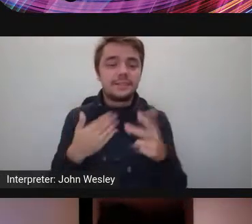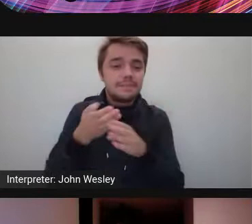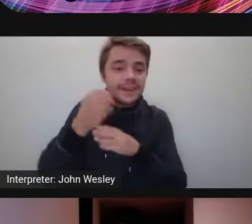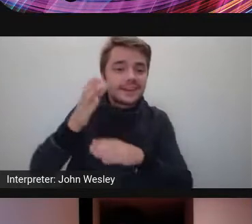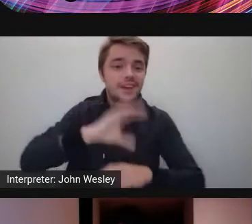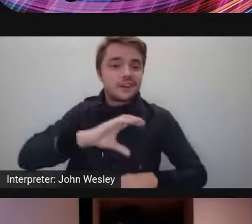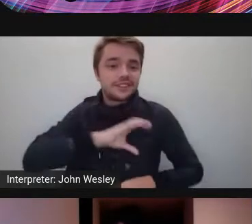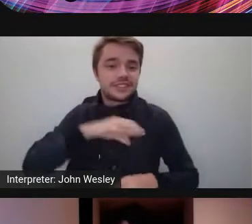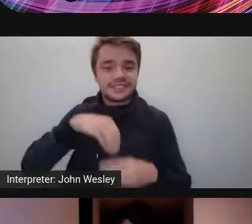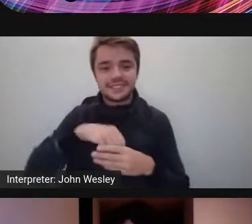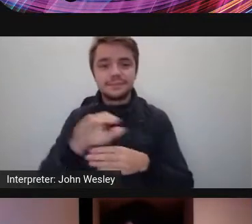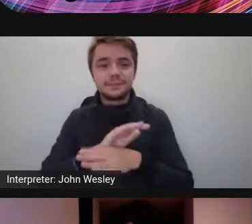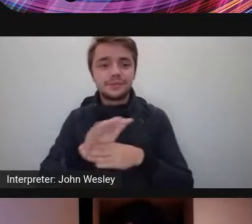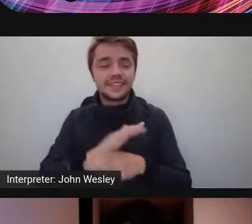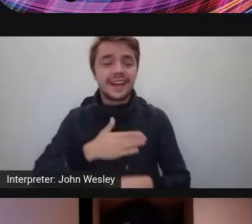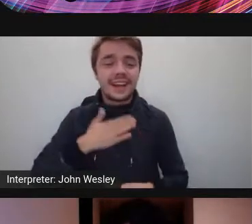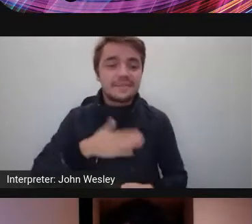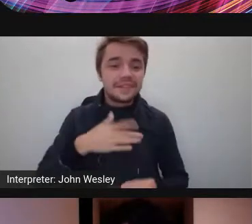for joining us tonight.